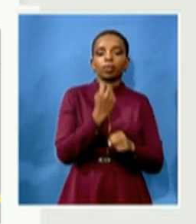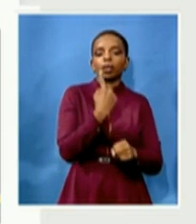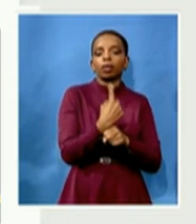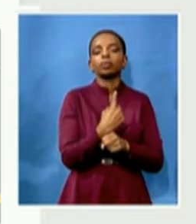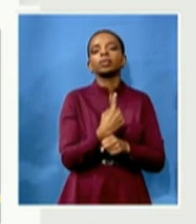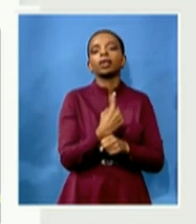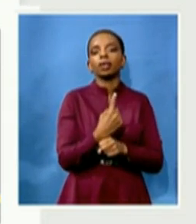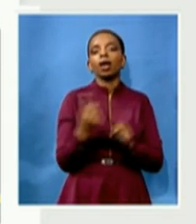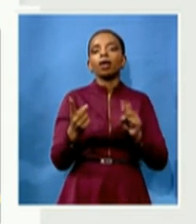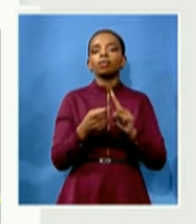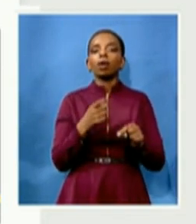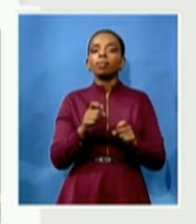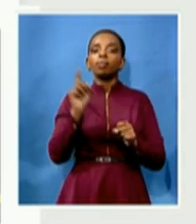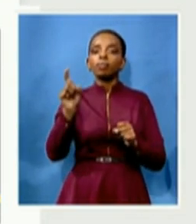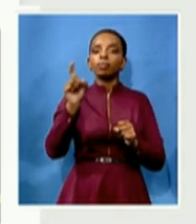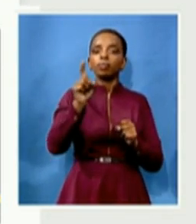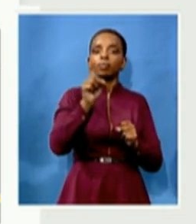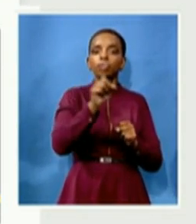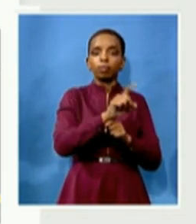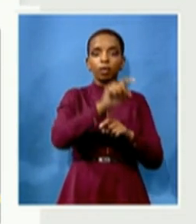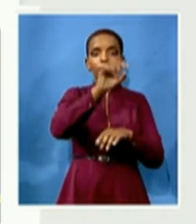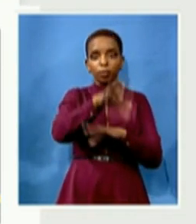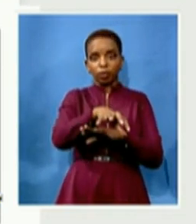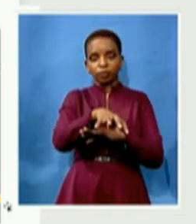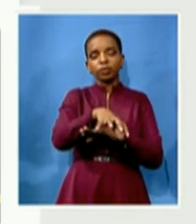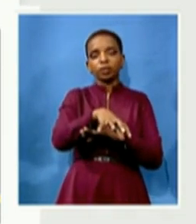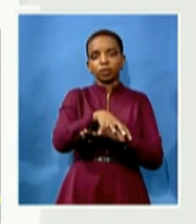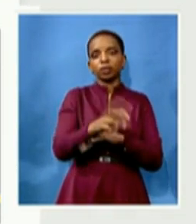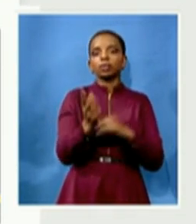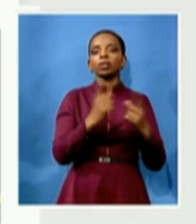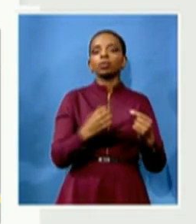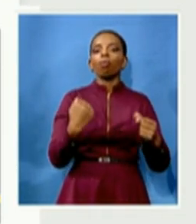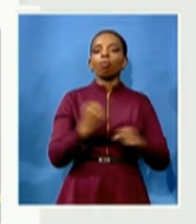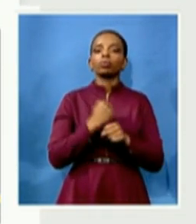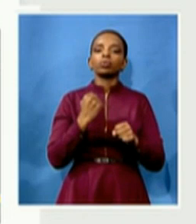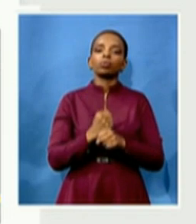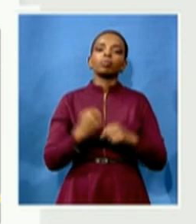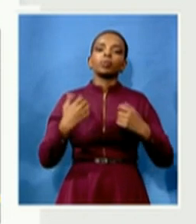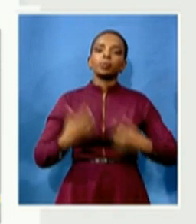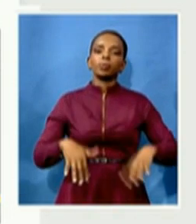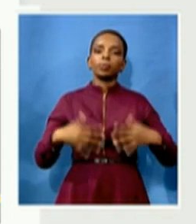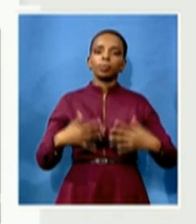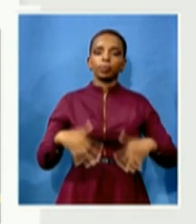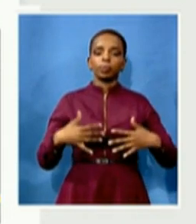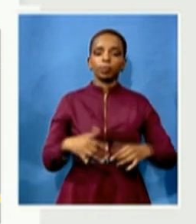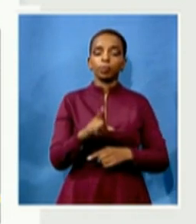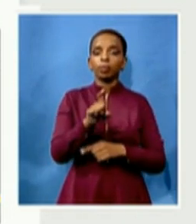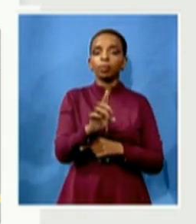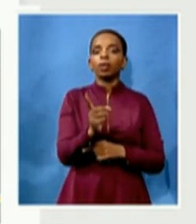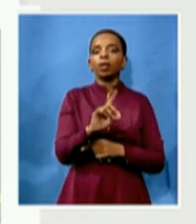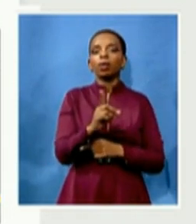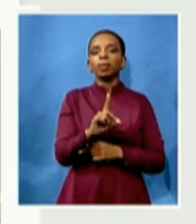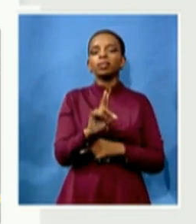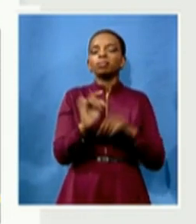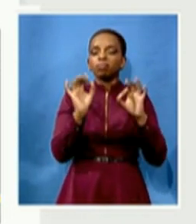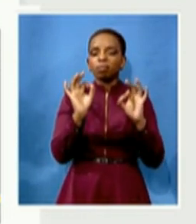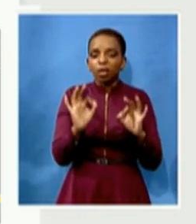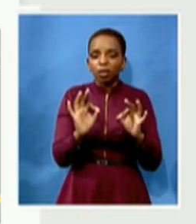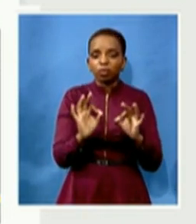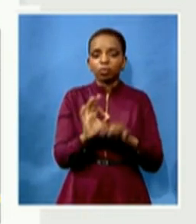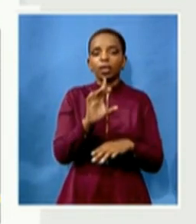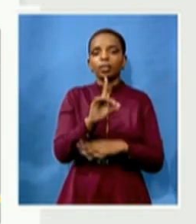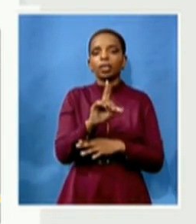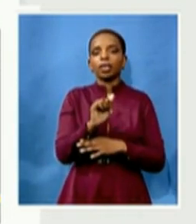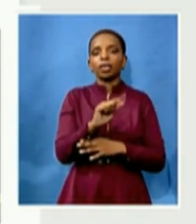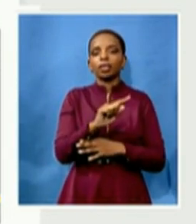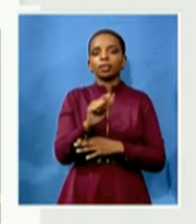very good job. The blue is basically the actual data as of 2 days ago, and the yellow is the 68% confidence